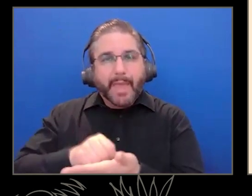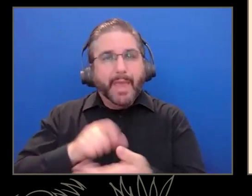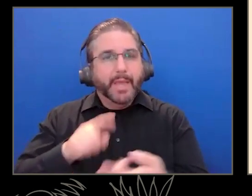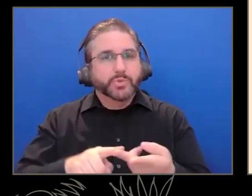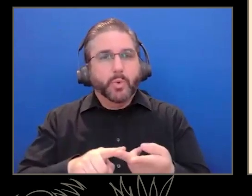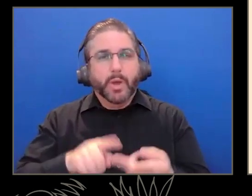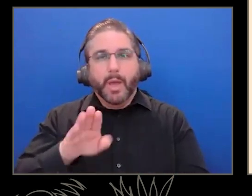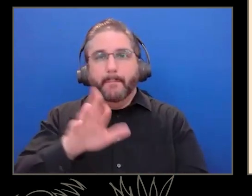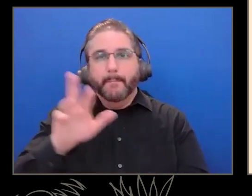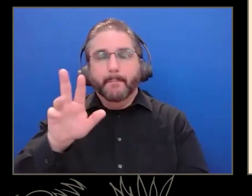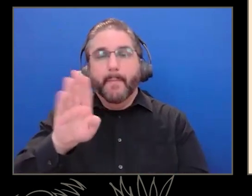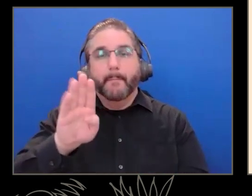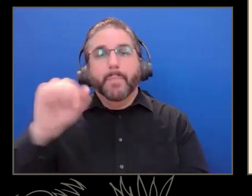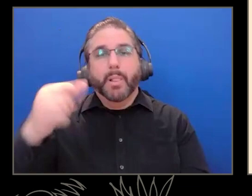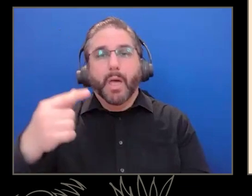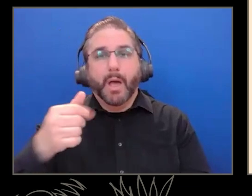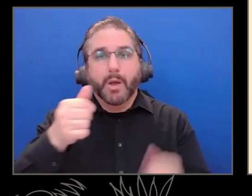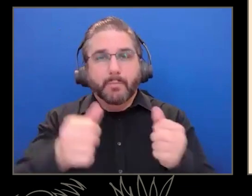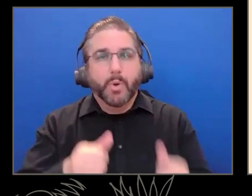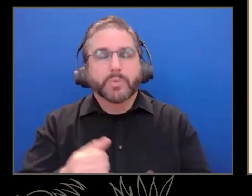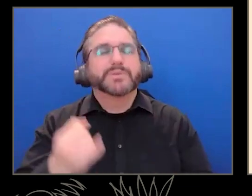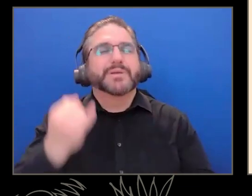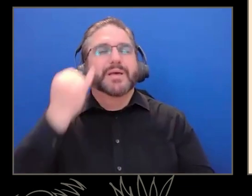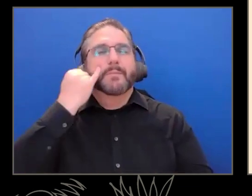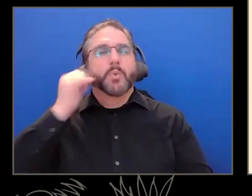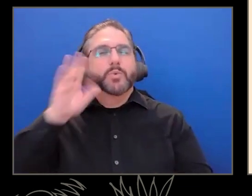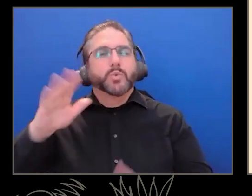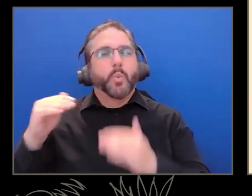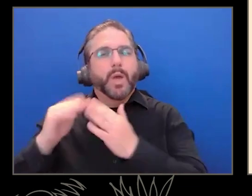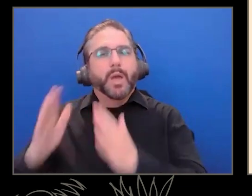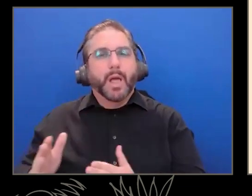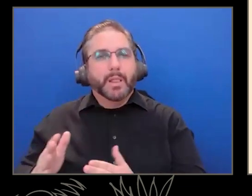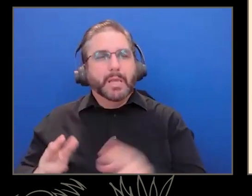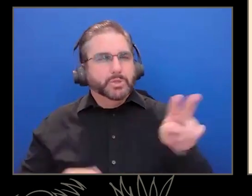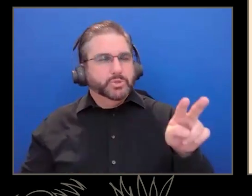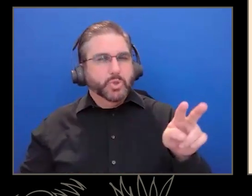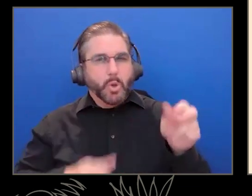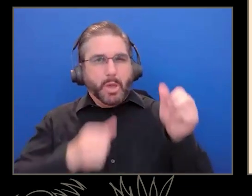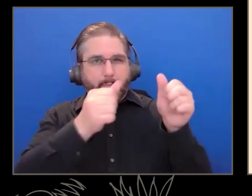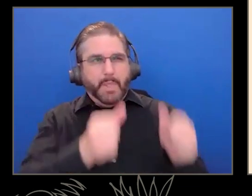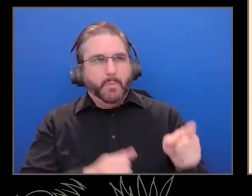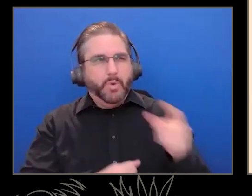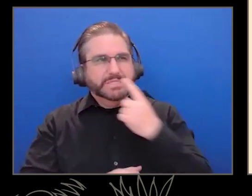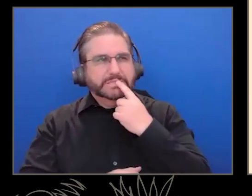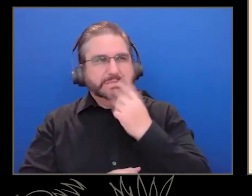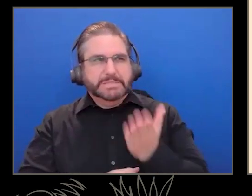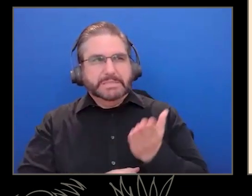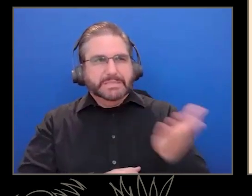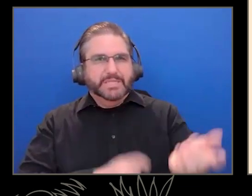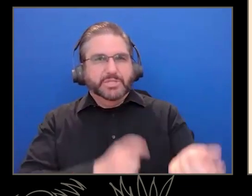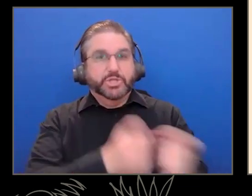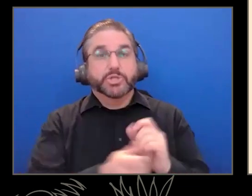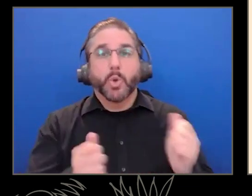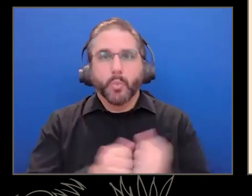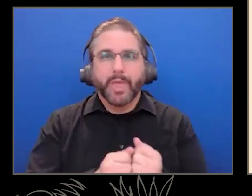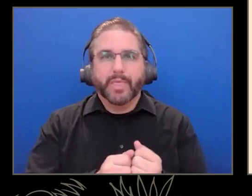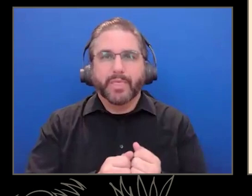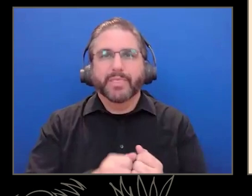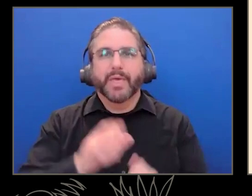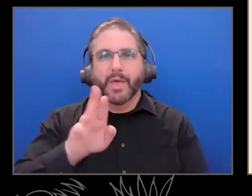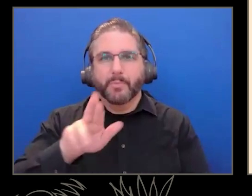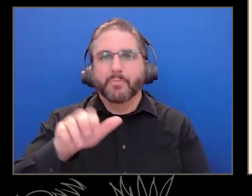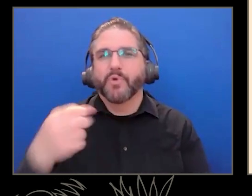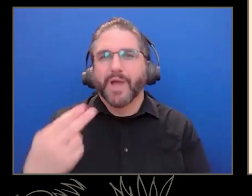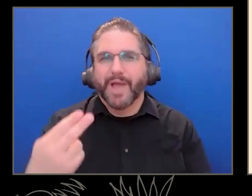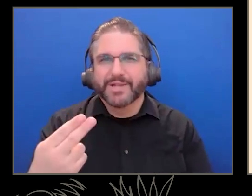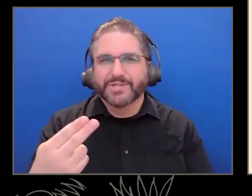colleagues saw a blog post and they wanted to suggest some changes. They can create a branch. Don't bother with the piece that you are creating,